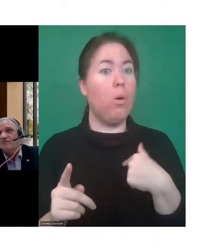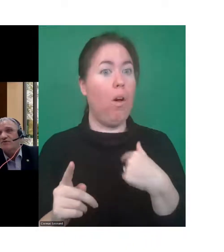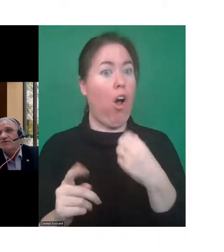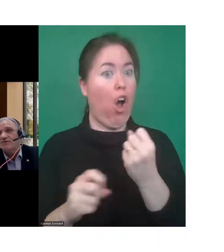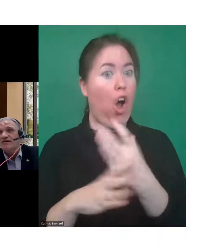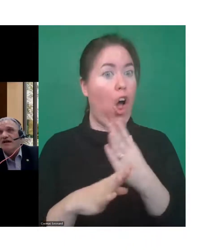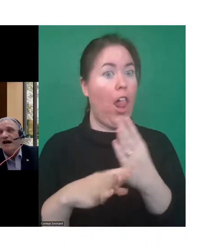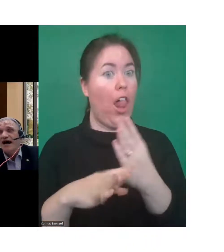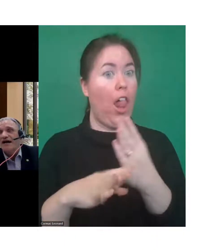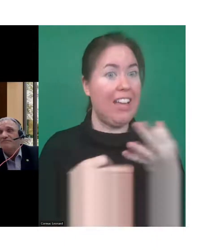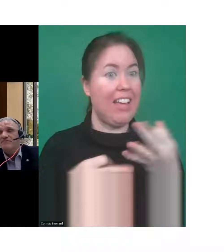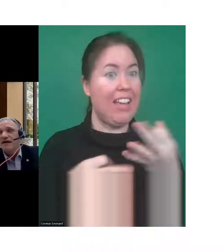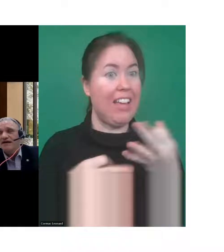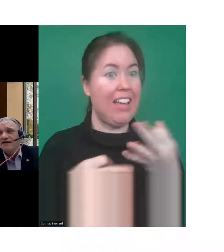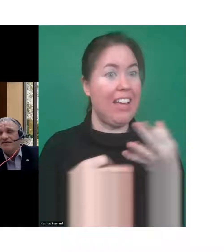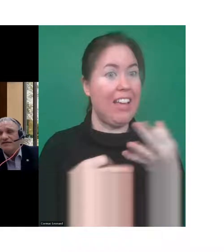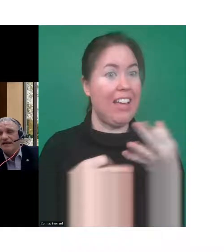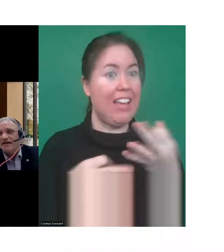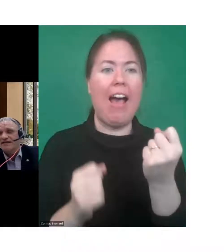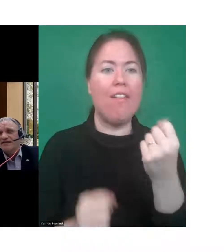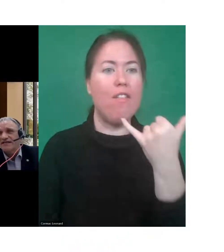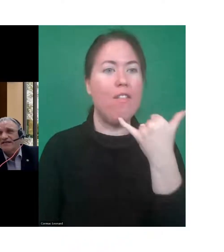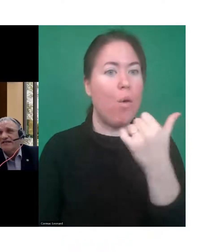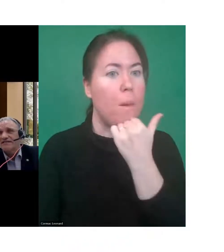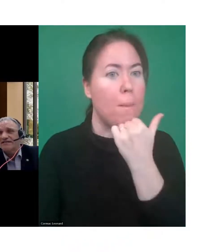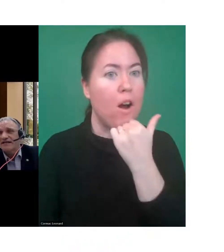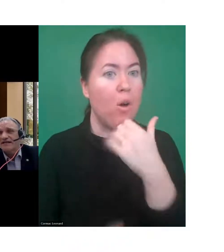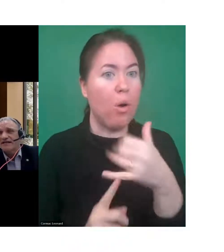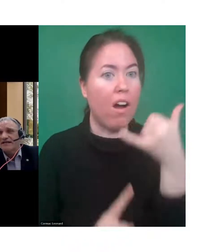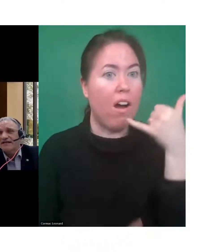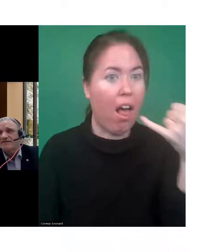direct phone numbers, and HSE